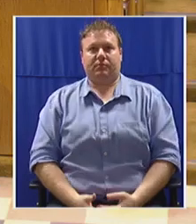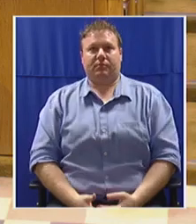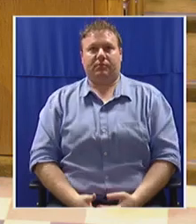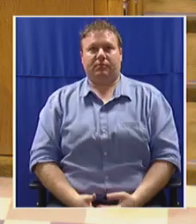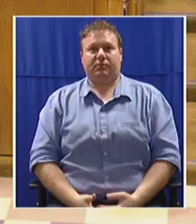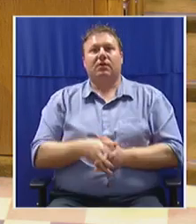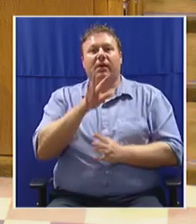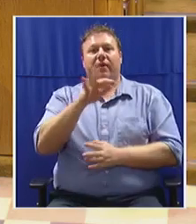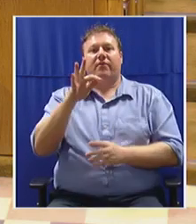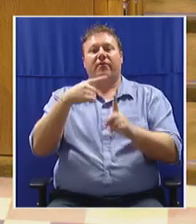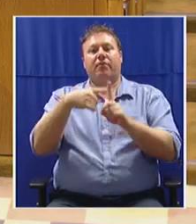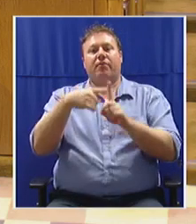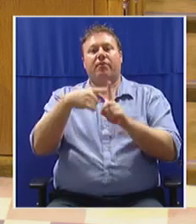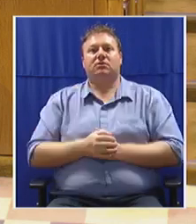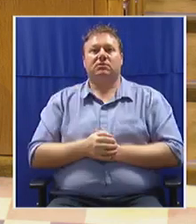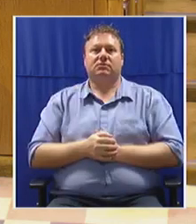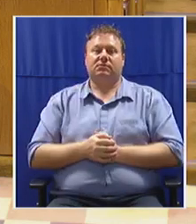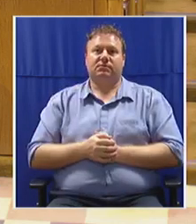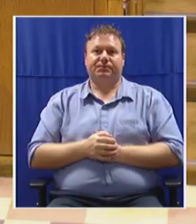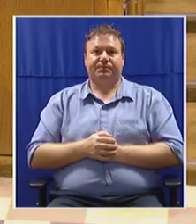Freedom Front Plus.